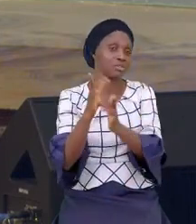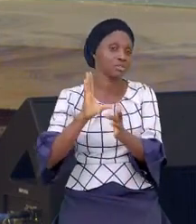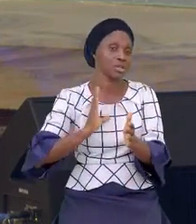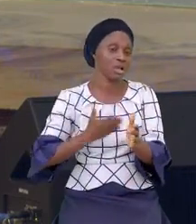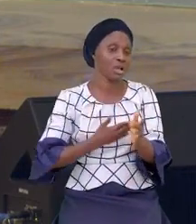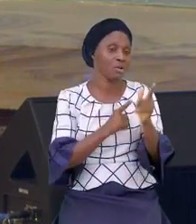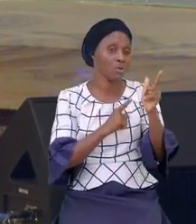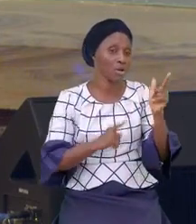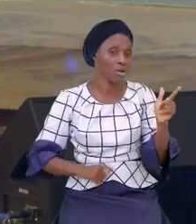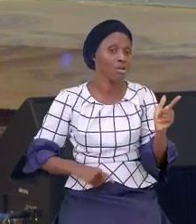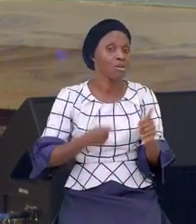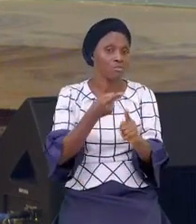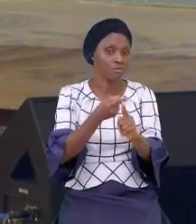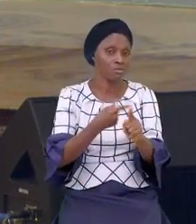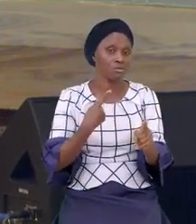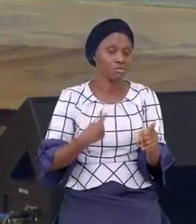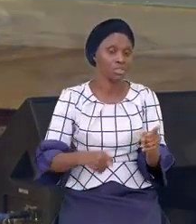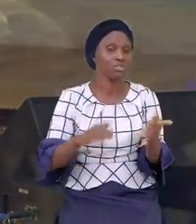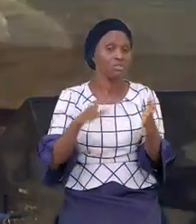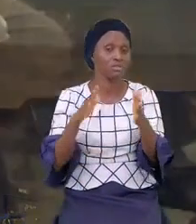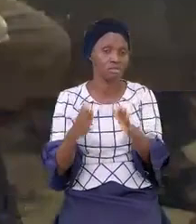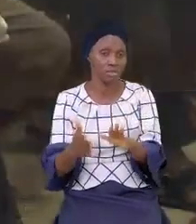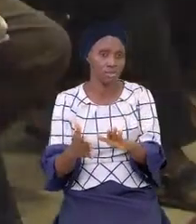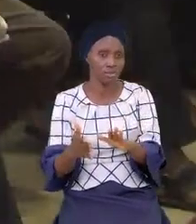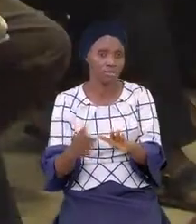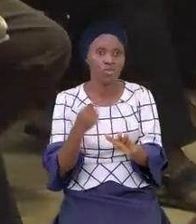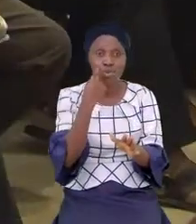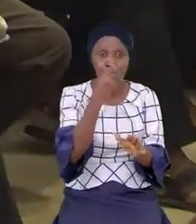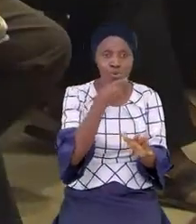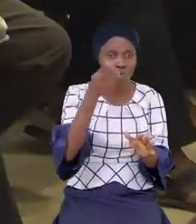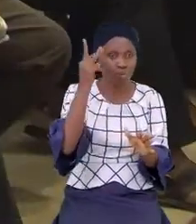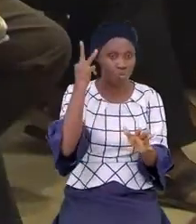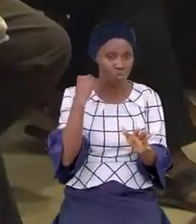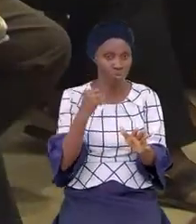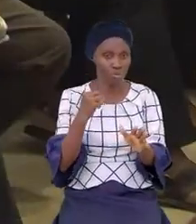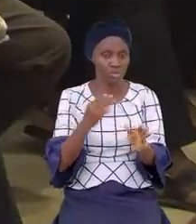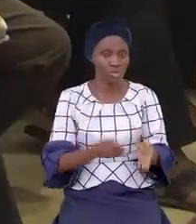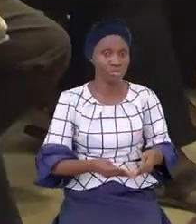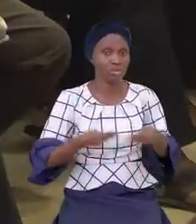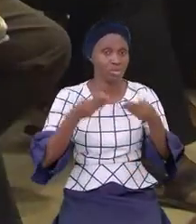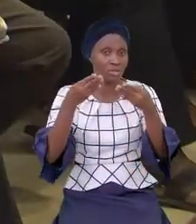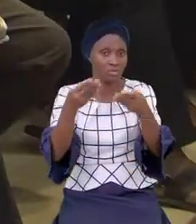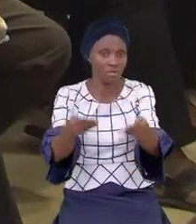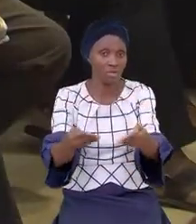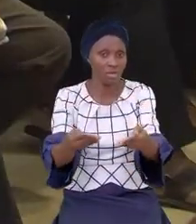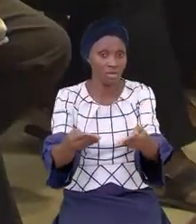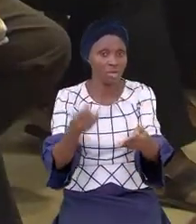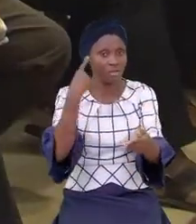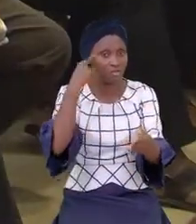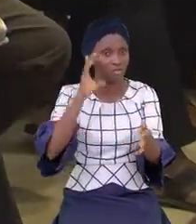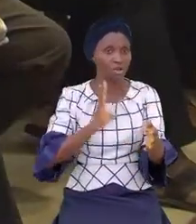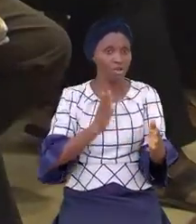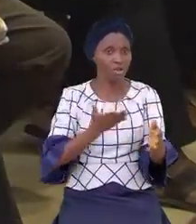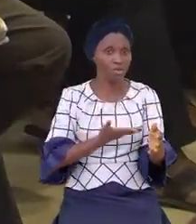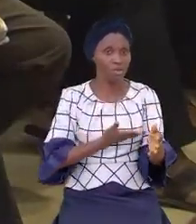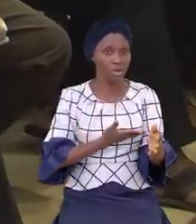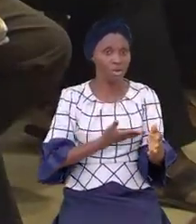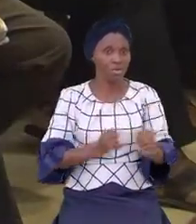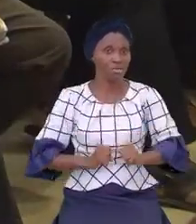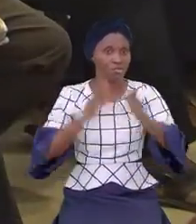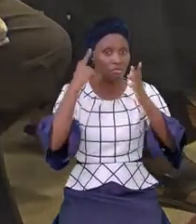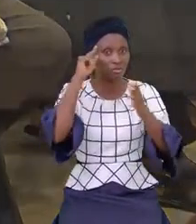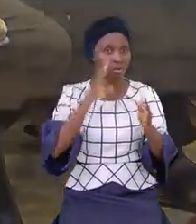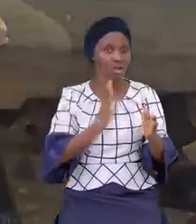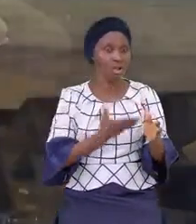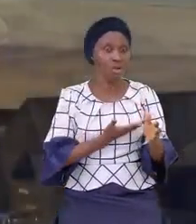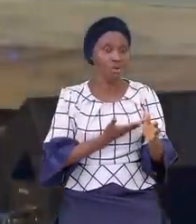Lord, from the dead, who was delivered from offenses and